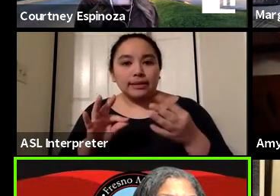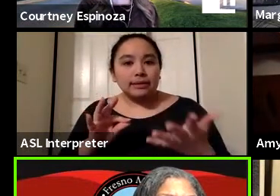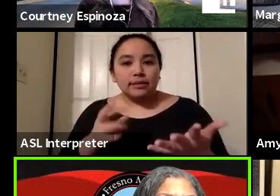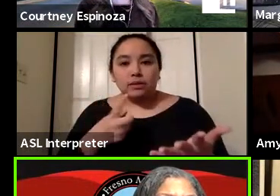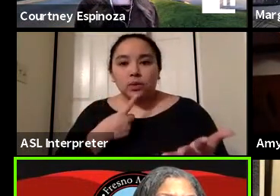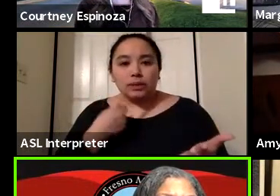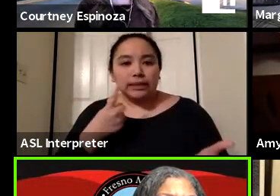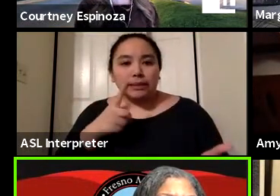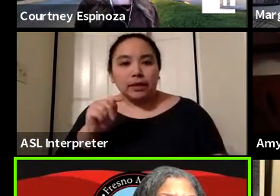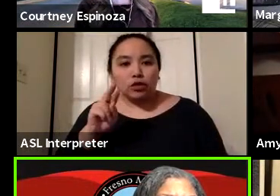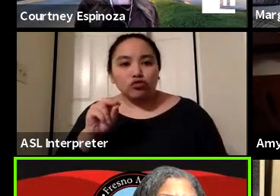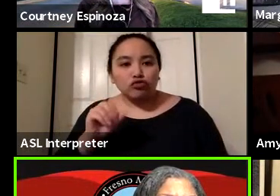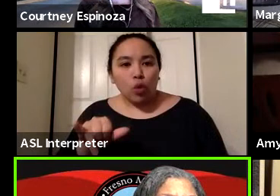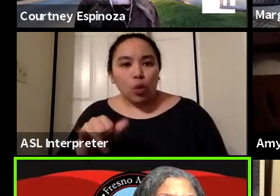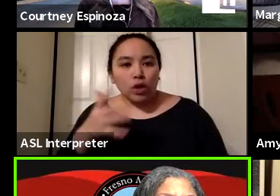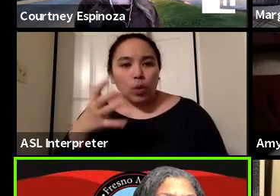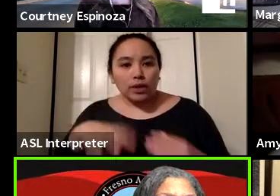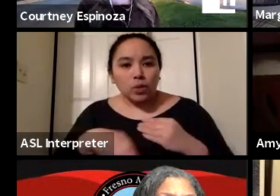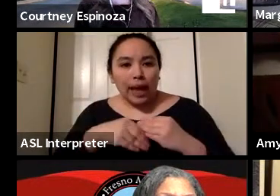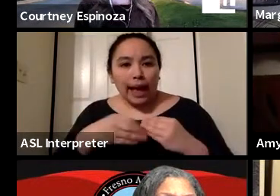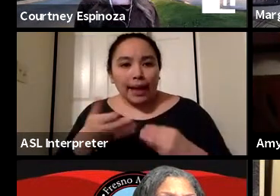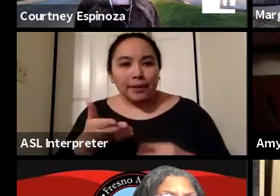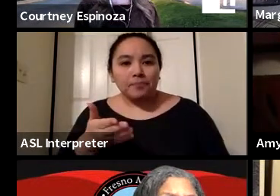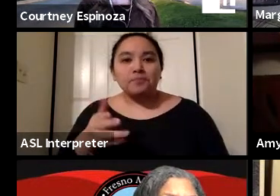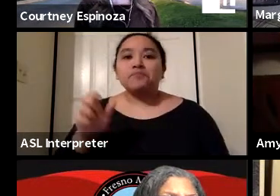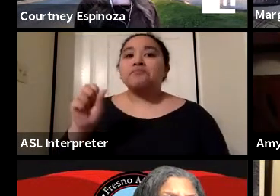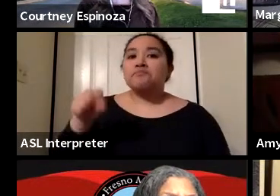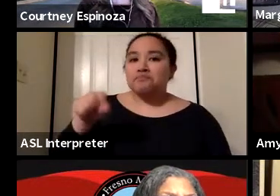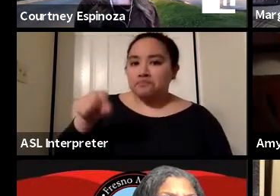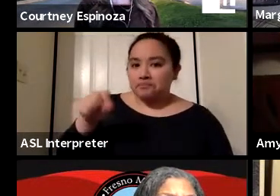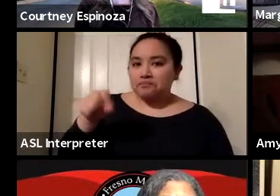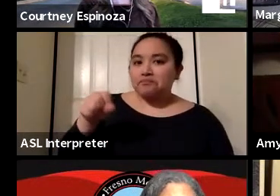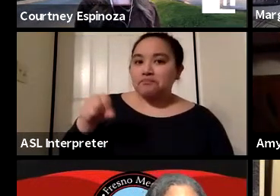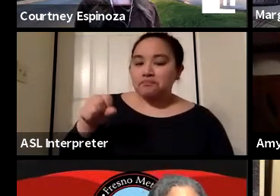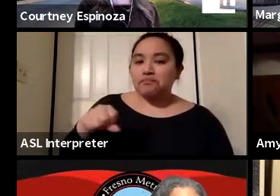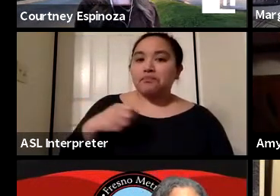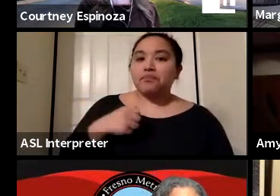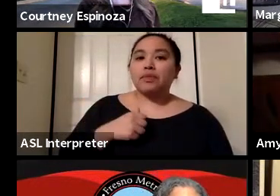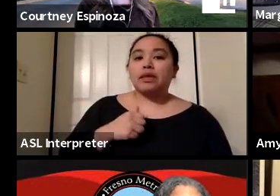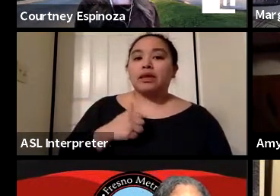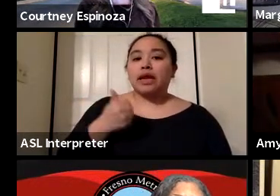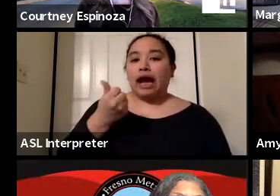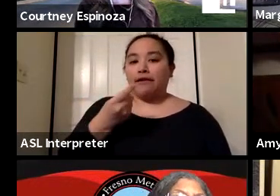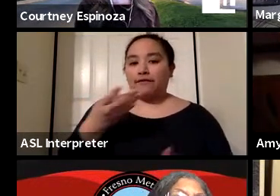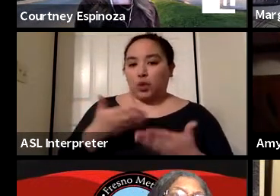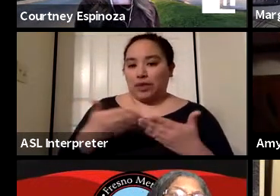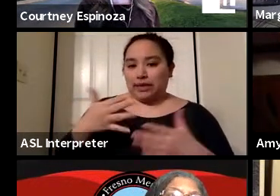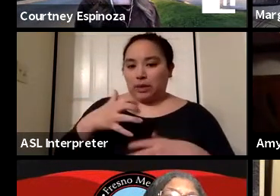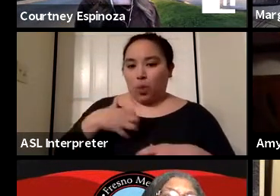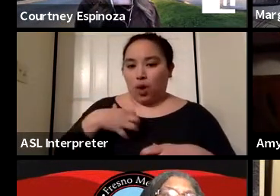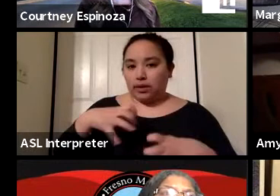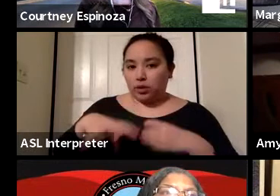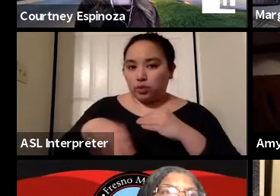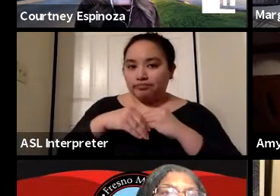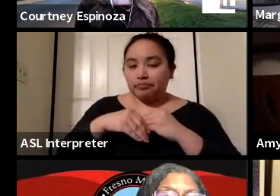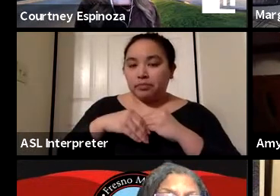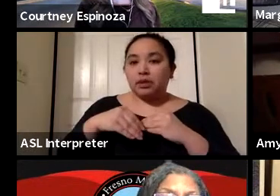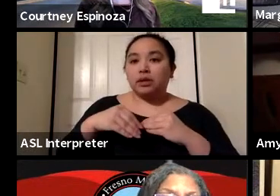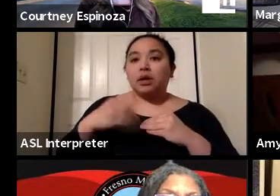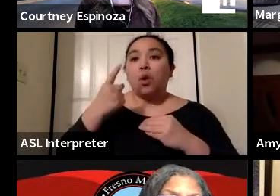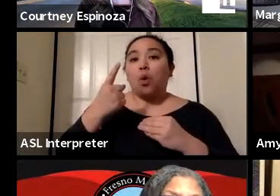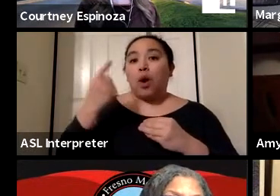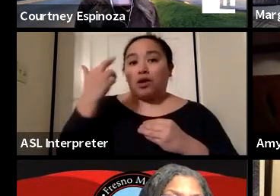something. Troy, did you want to add on to that? Yeah, just quickly, a couple of things. One of the reasons we're just designing our